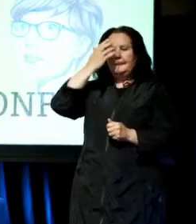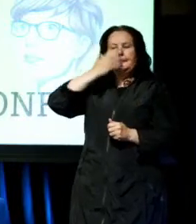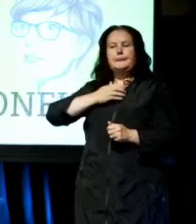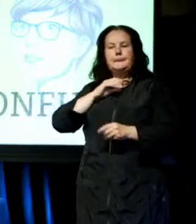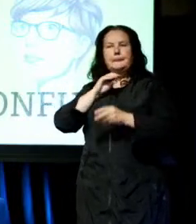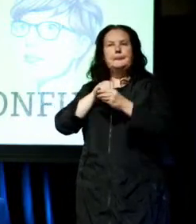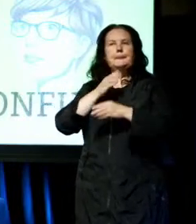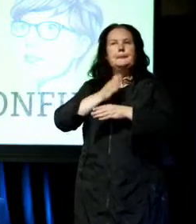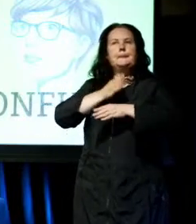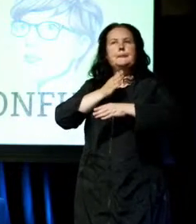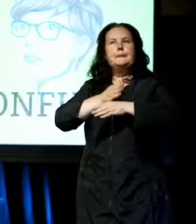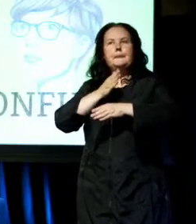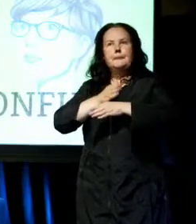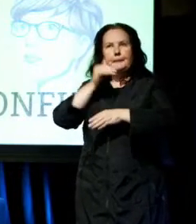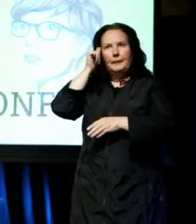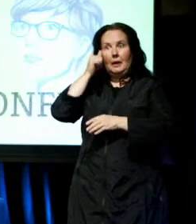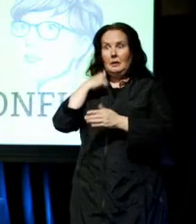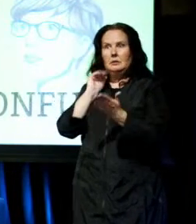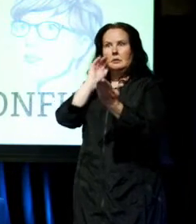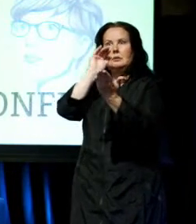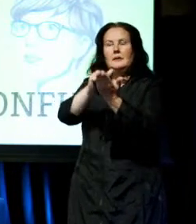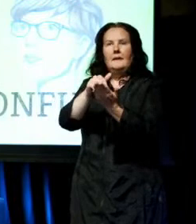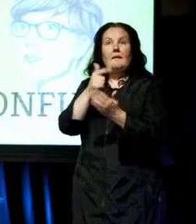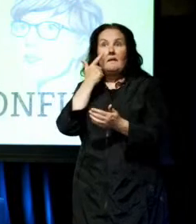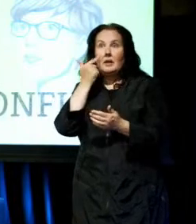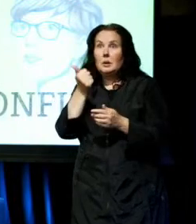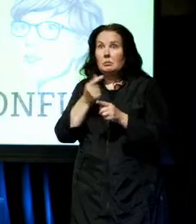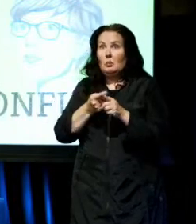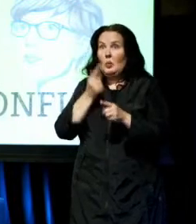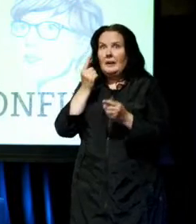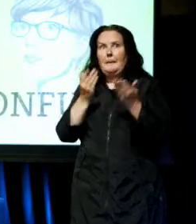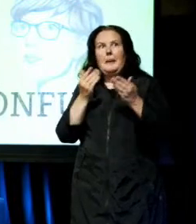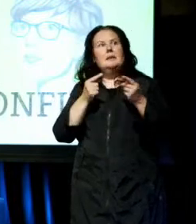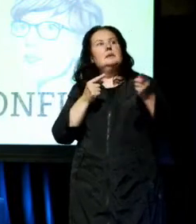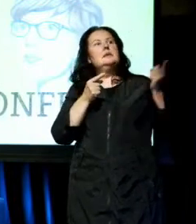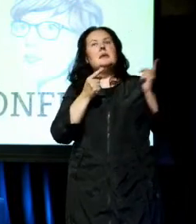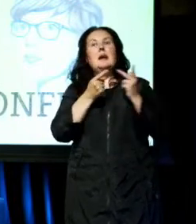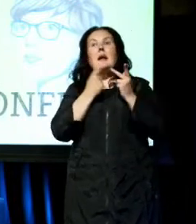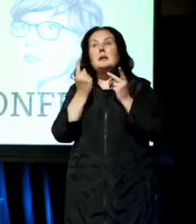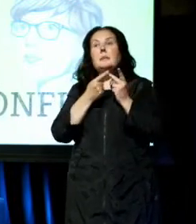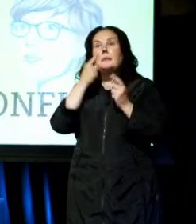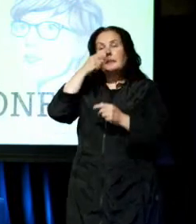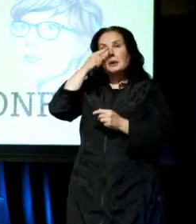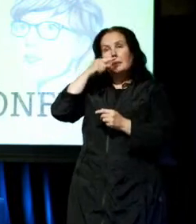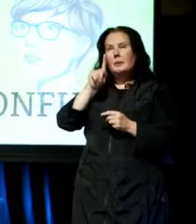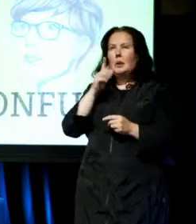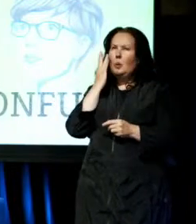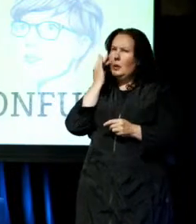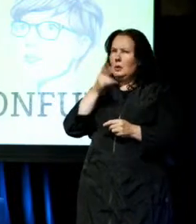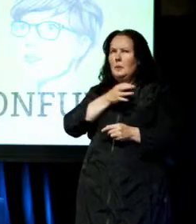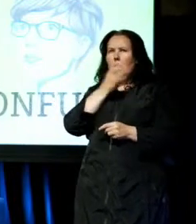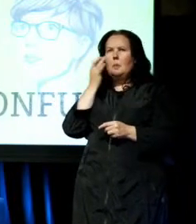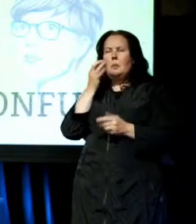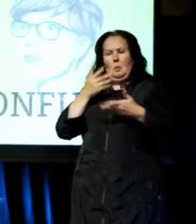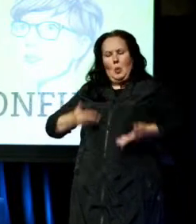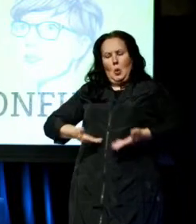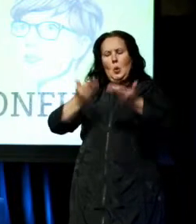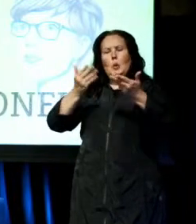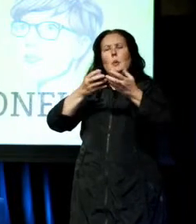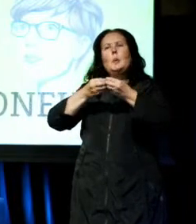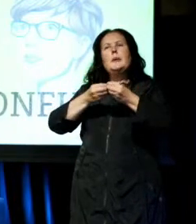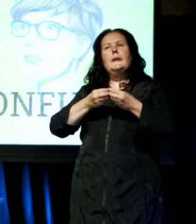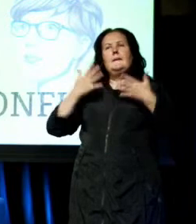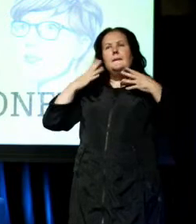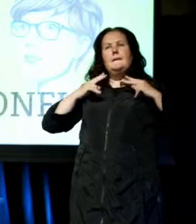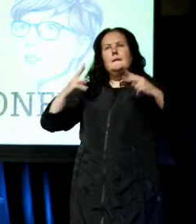able to get there relatively quickly. But essentially, you know, when you're like born with a physical disability, you're often